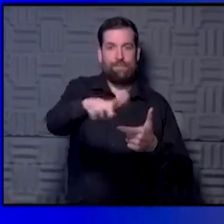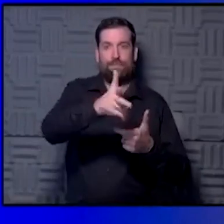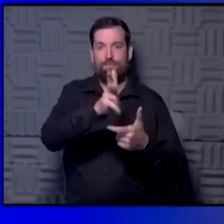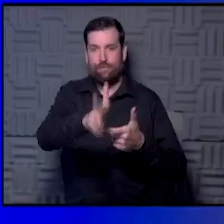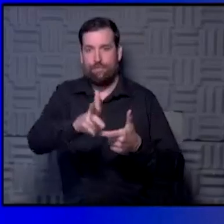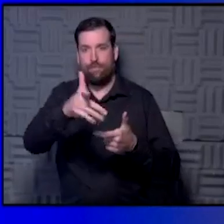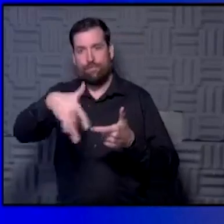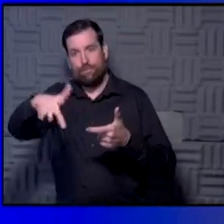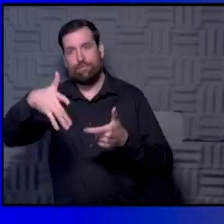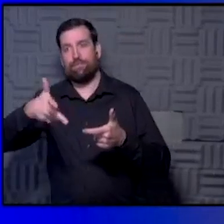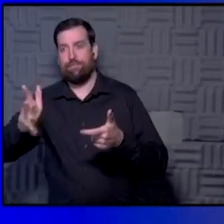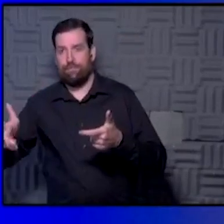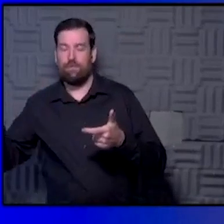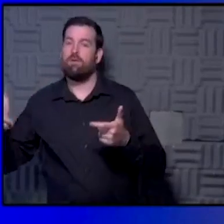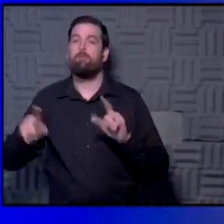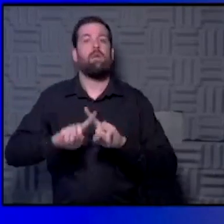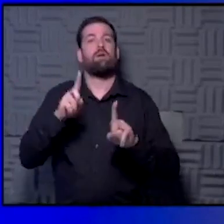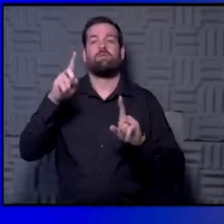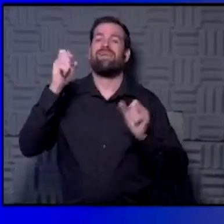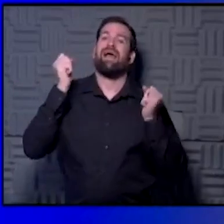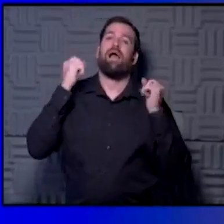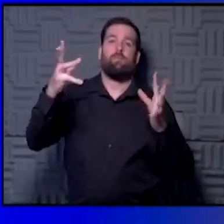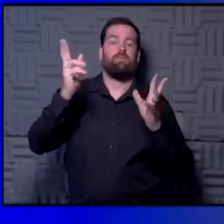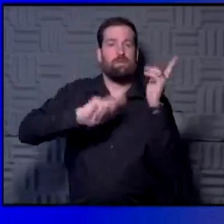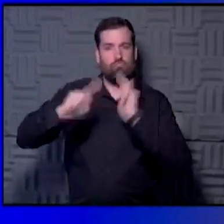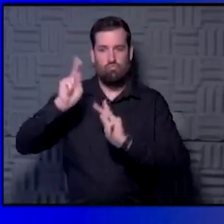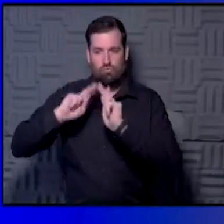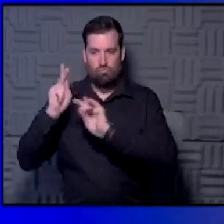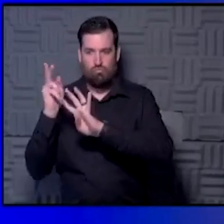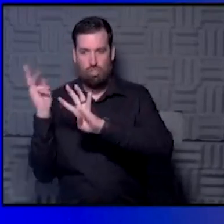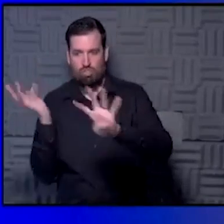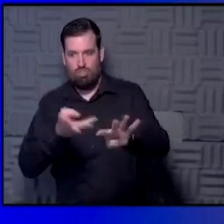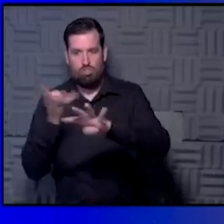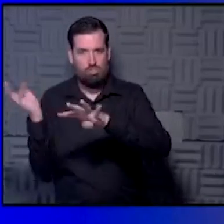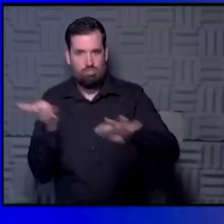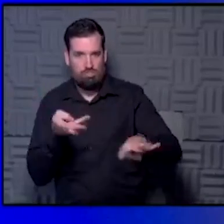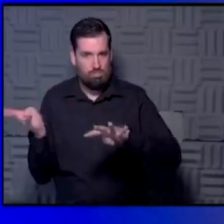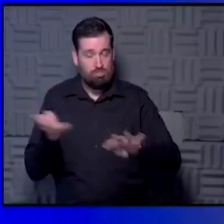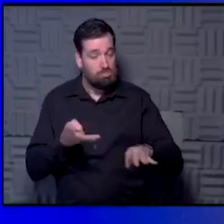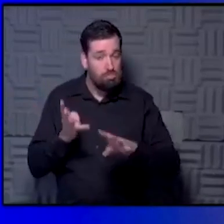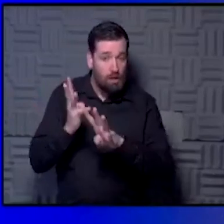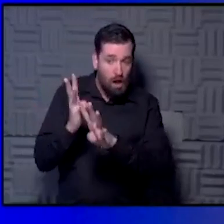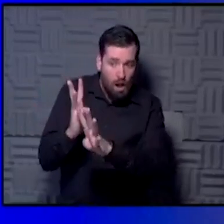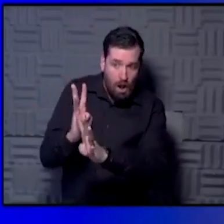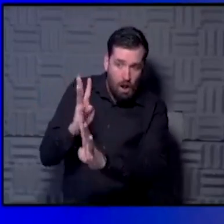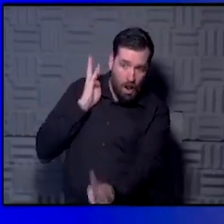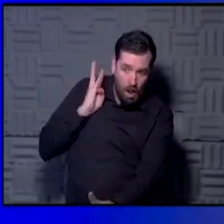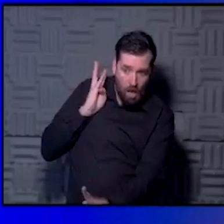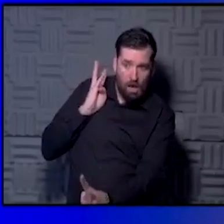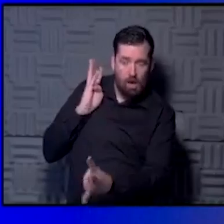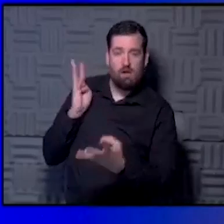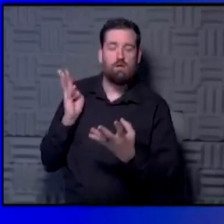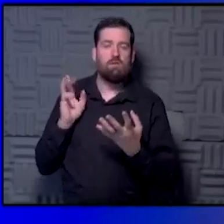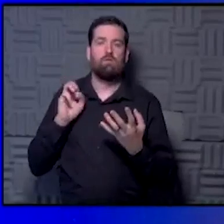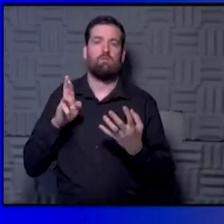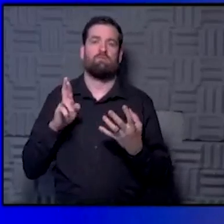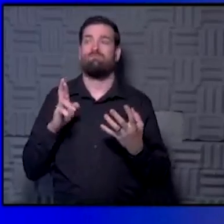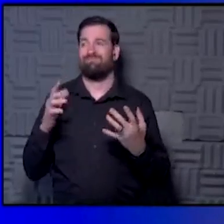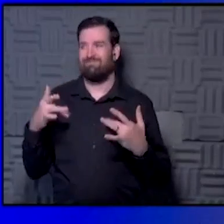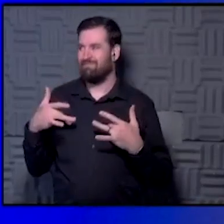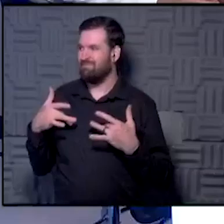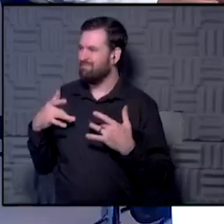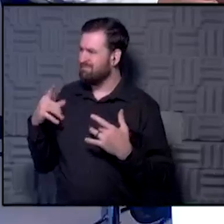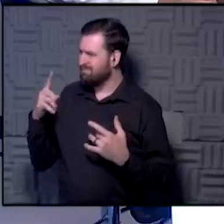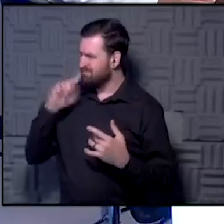point before, it's going to be the throughput issue. How many people are coming through? Are they just waiting in line slow? You can usually in a parking lot.